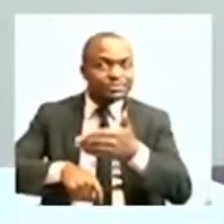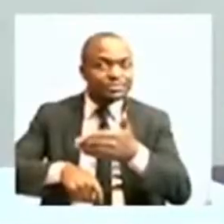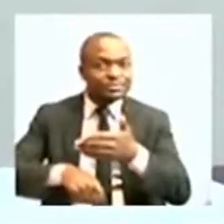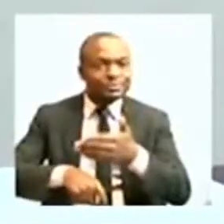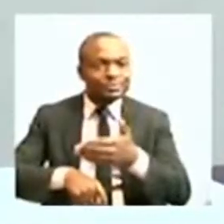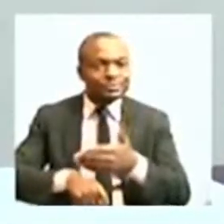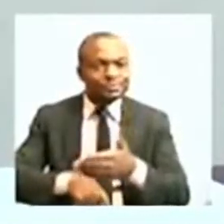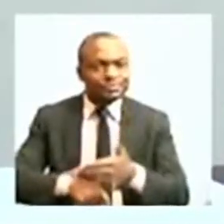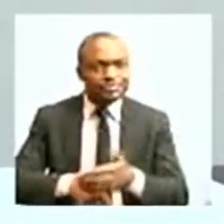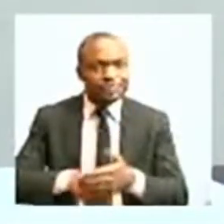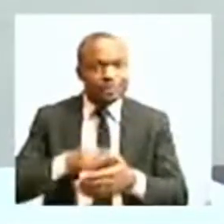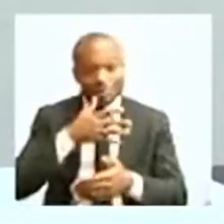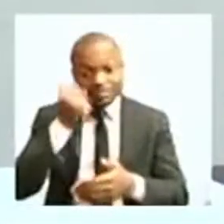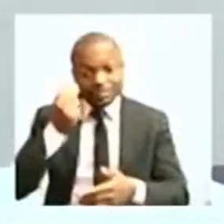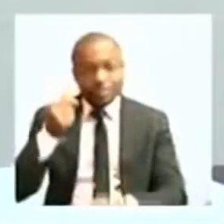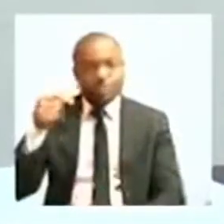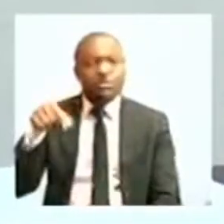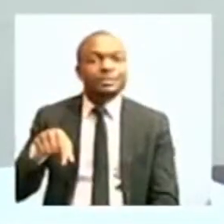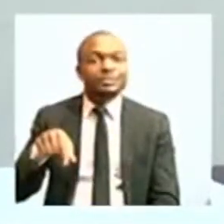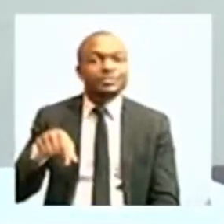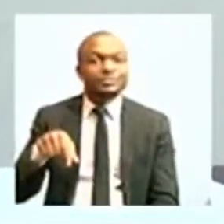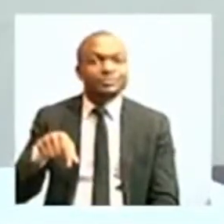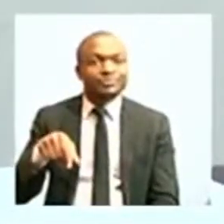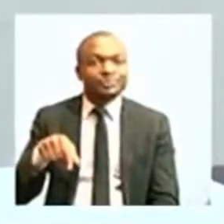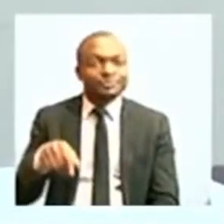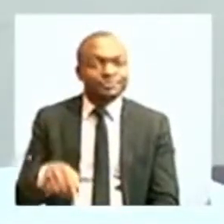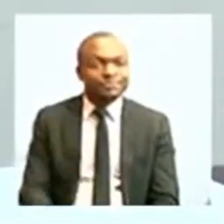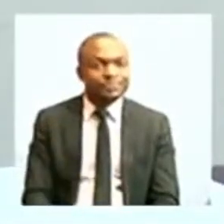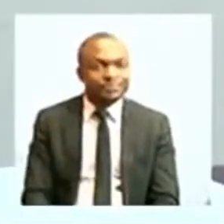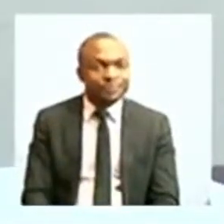and the best quality.